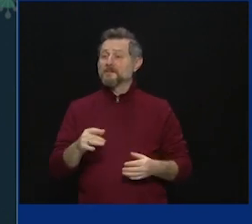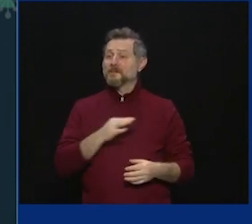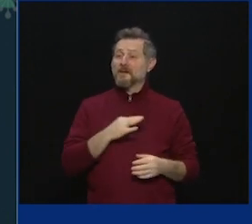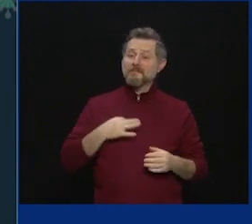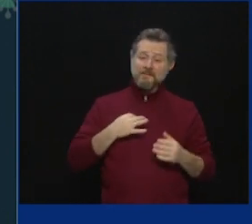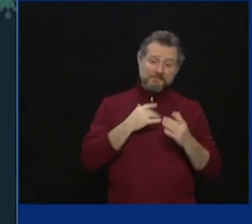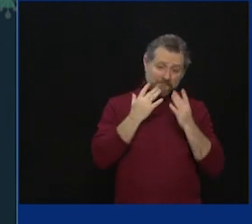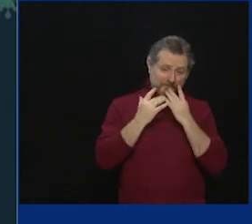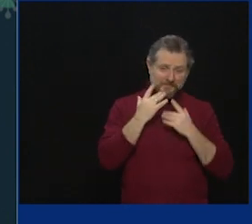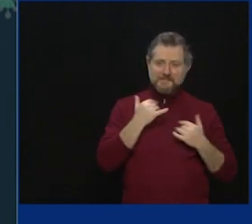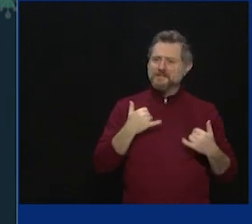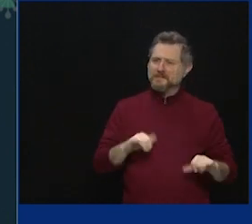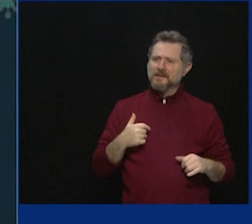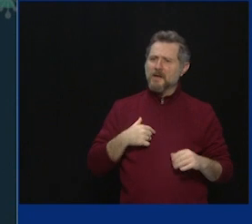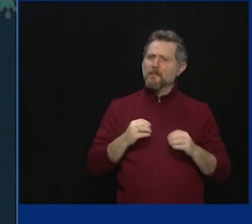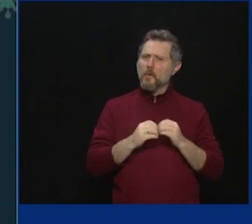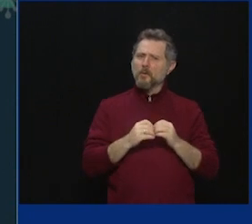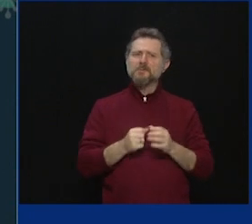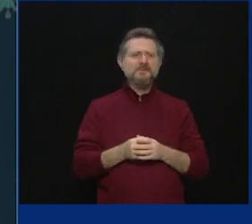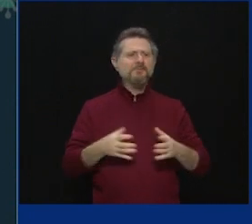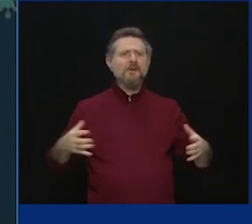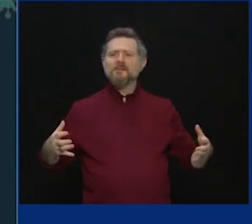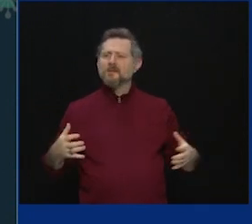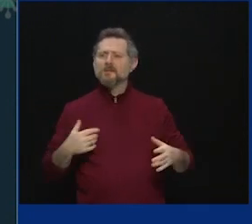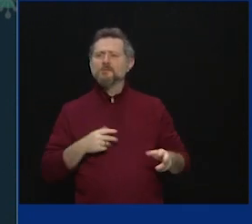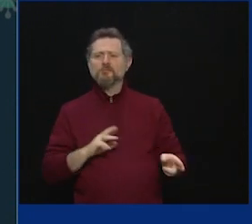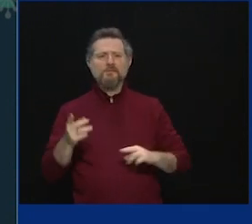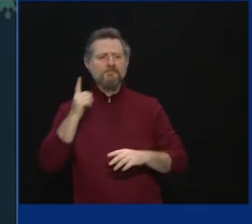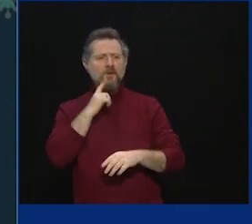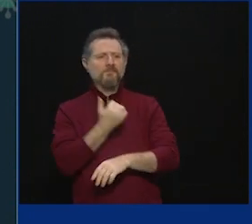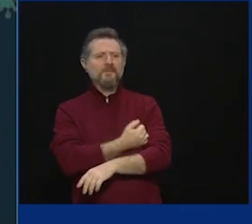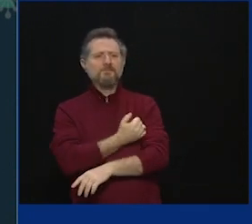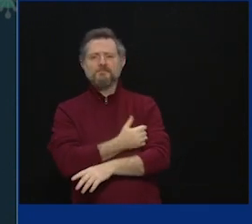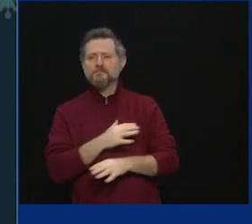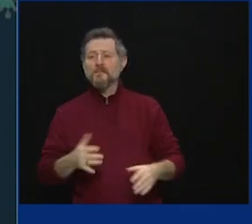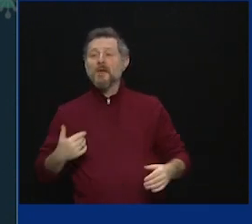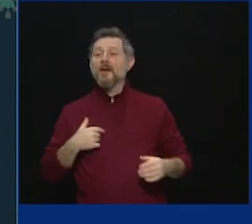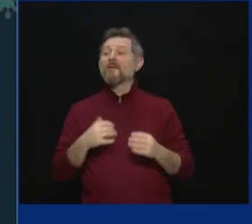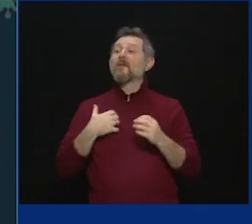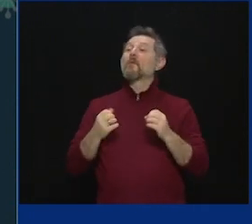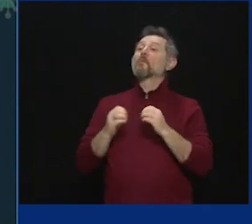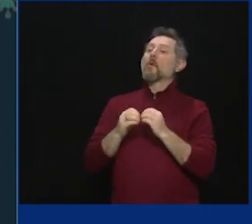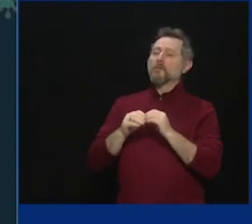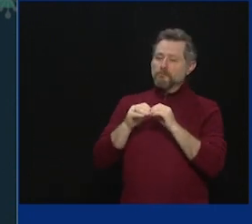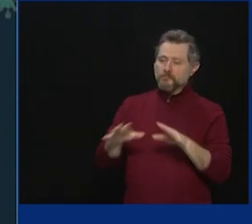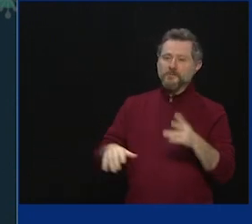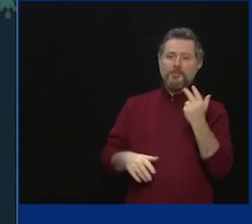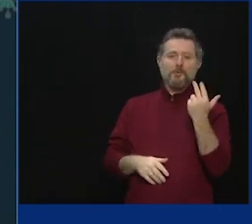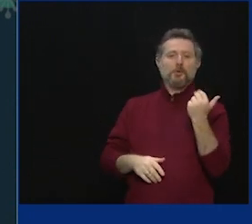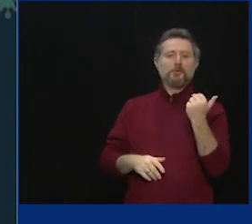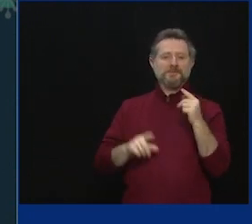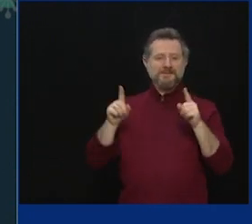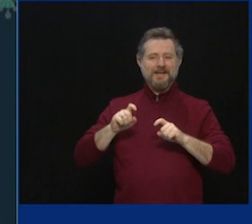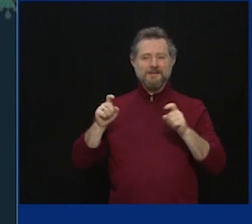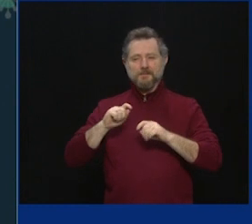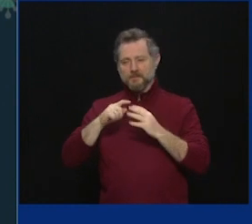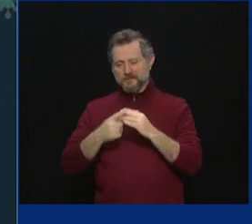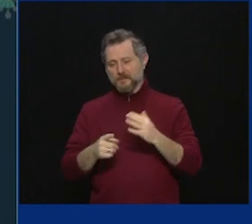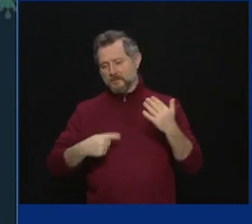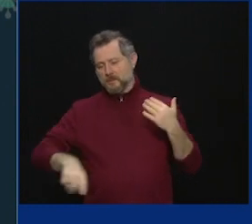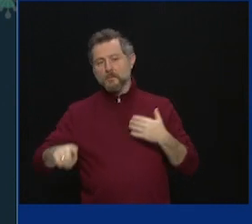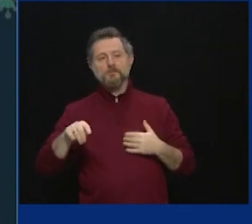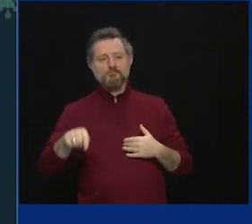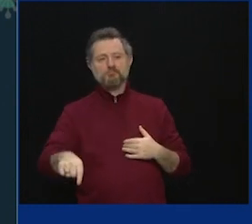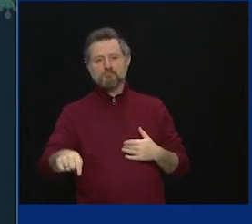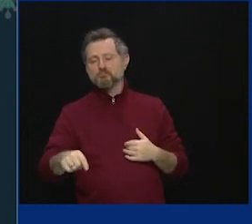them and make sure we can staff up sites. So we're announcing another 13 new testing sites that will be available this upcoming Wednesday. So we're focusing